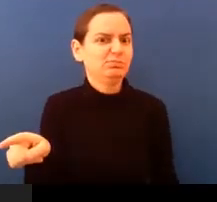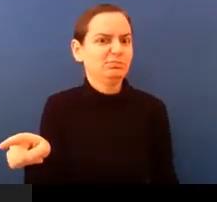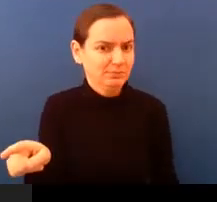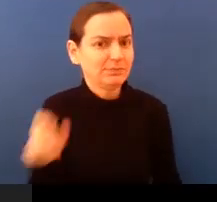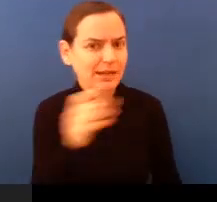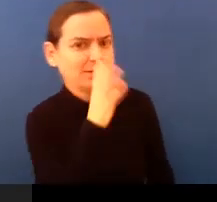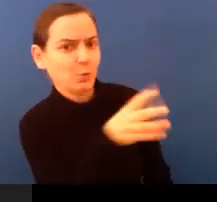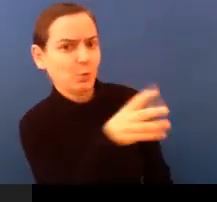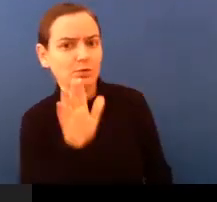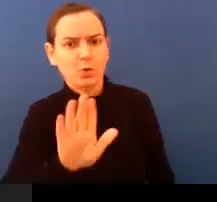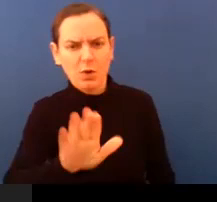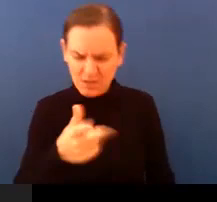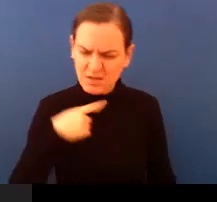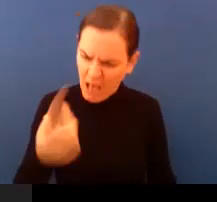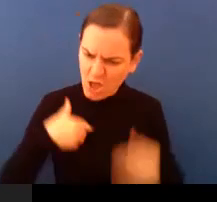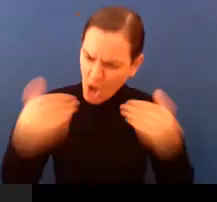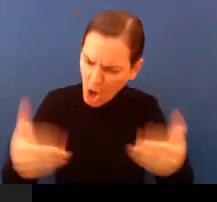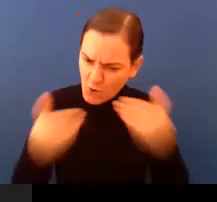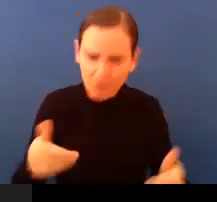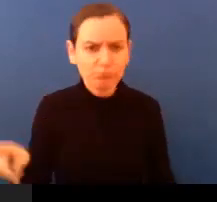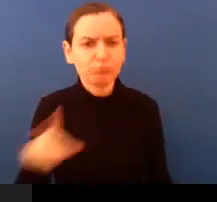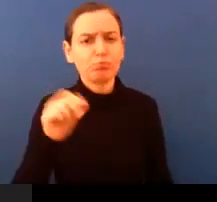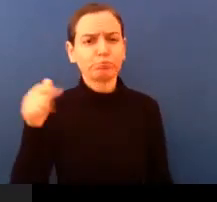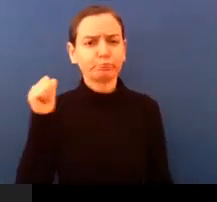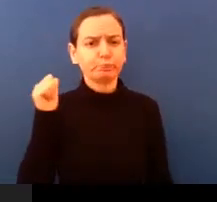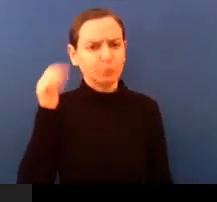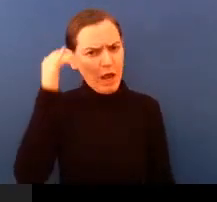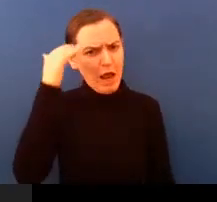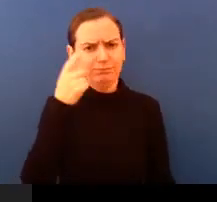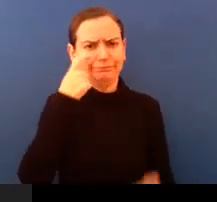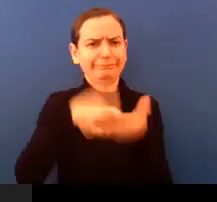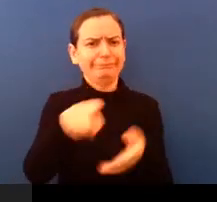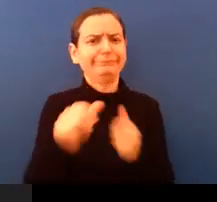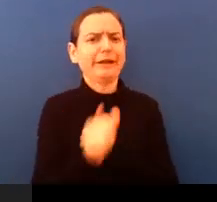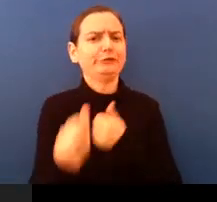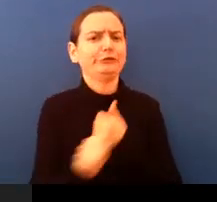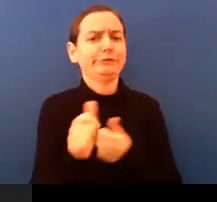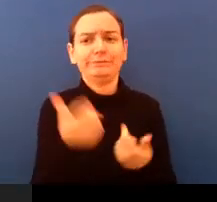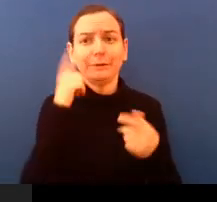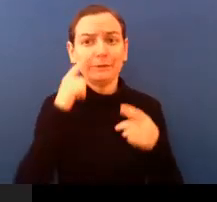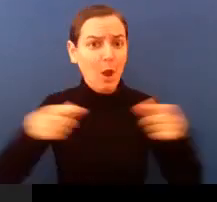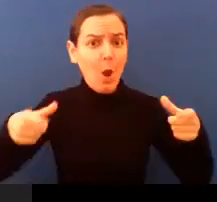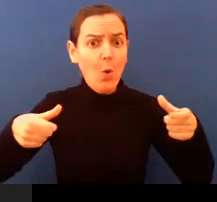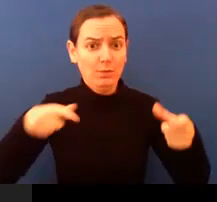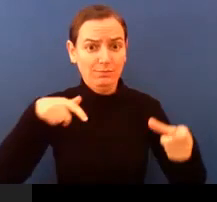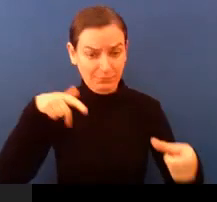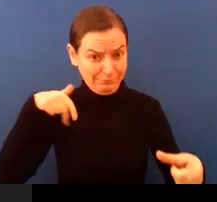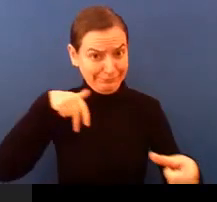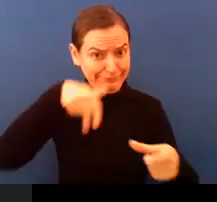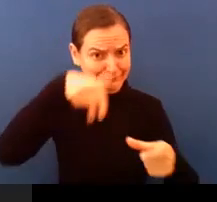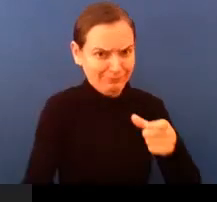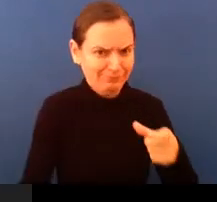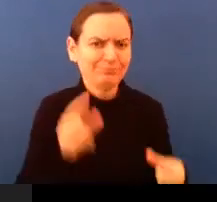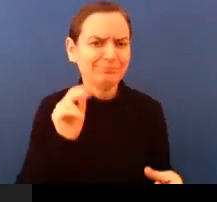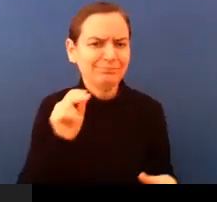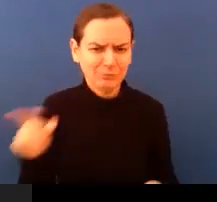call me that will tell me, I didn't listen to my guide dog and I continued and the dog tried to prevent me from going and I